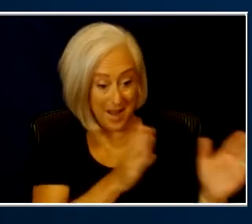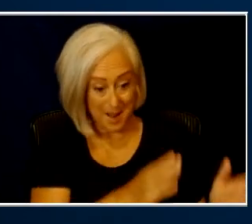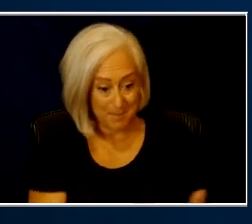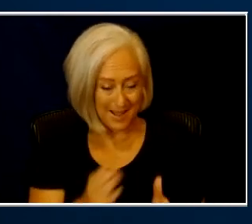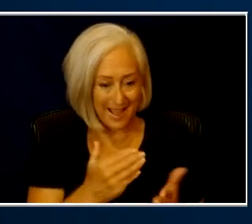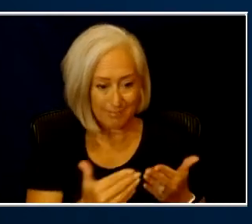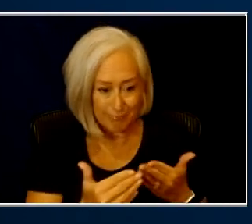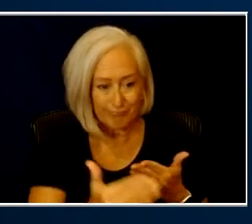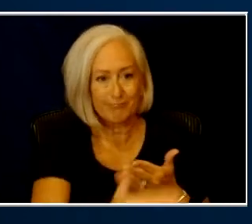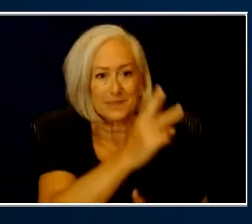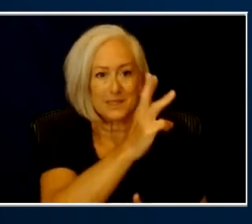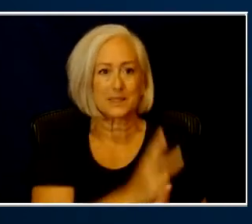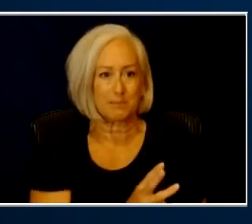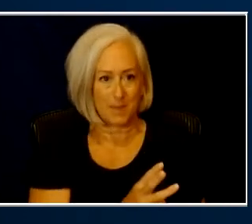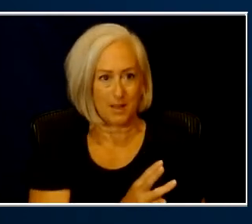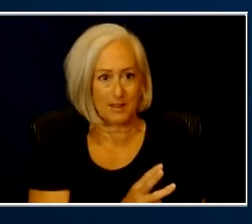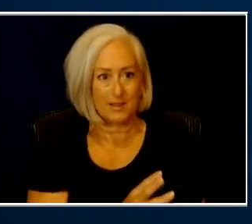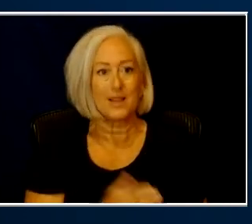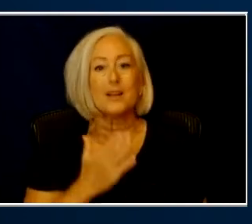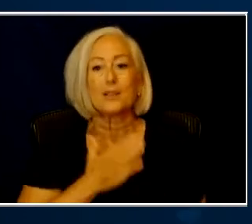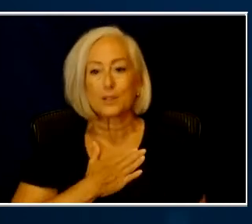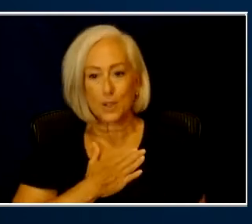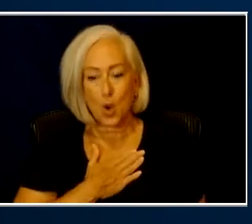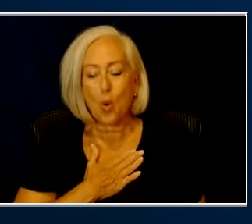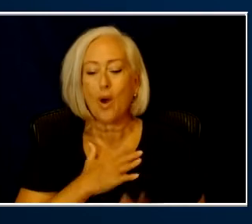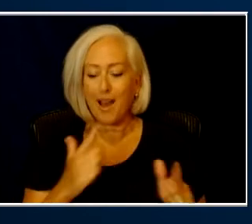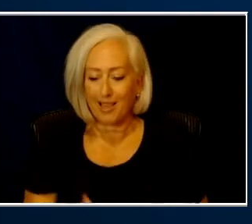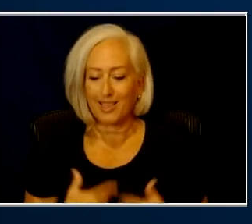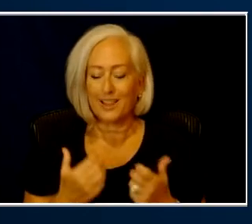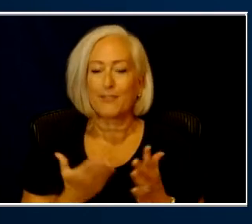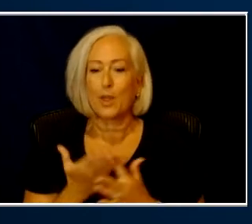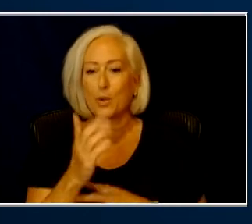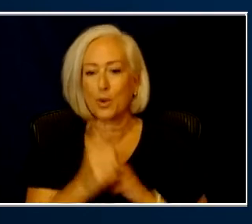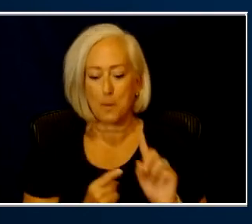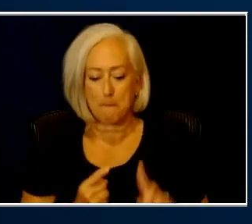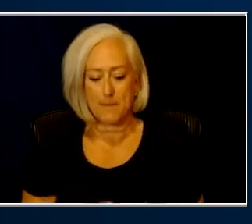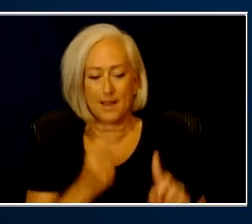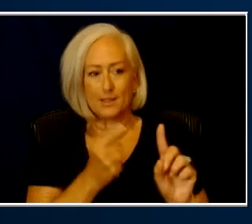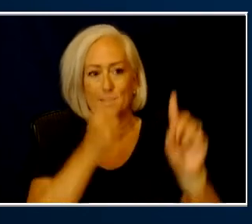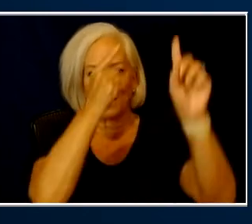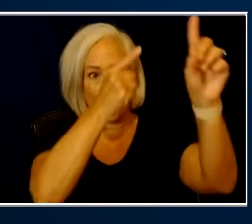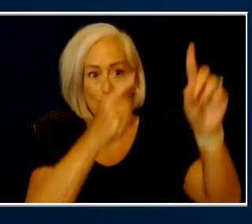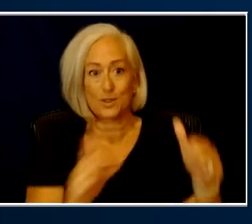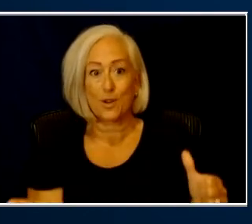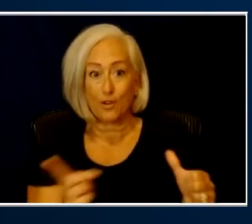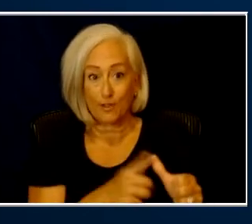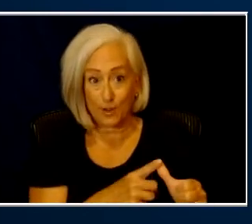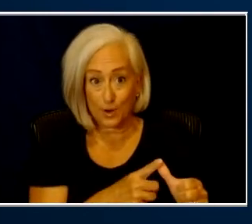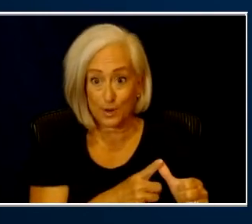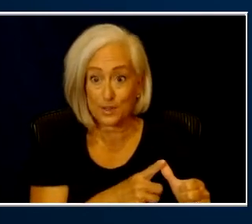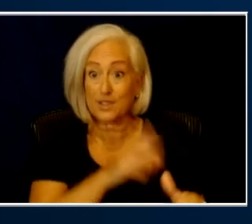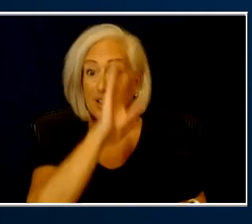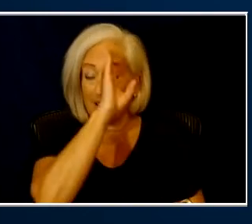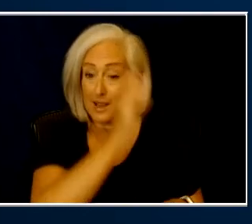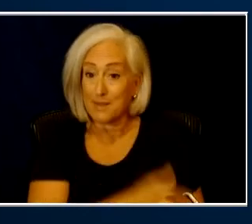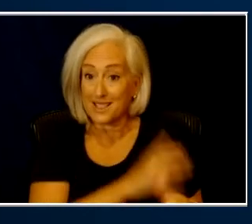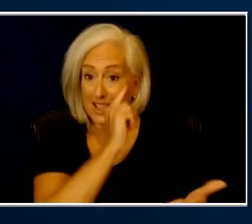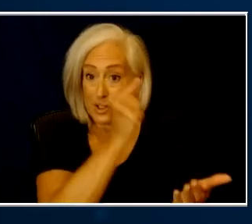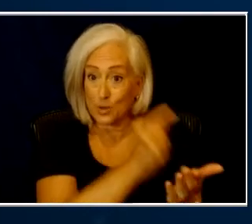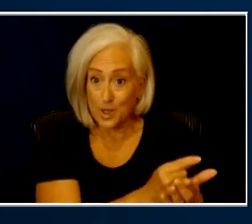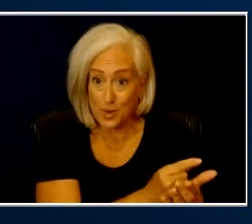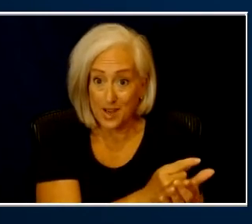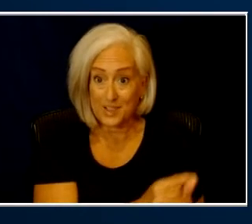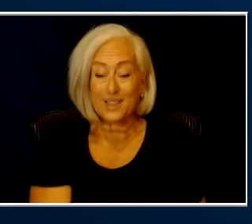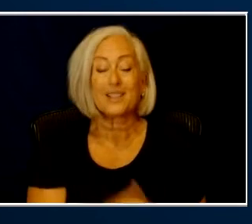My original goal was, yes, to make it to my son's graduation. Now he will graduate from the police academy in December, so that's my